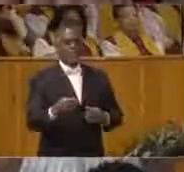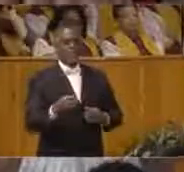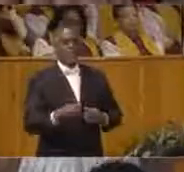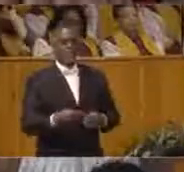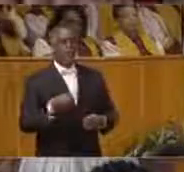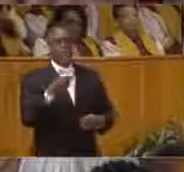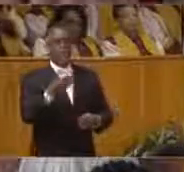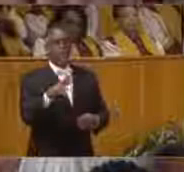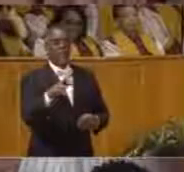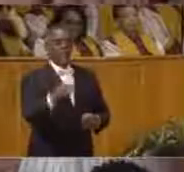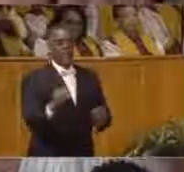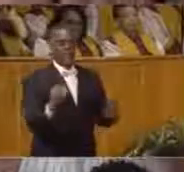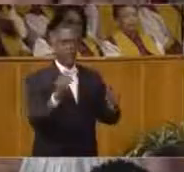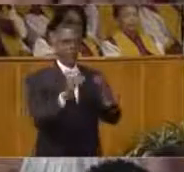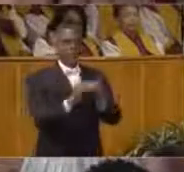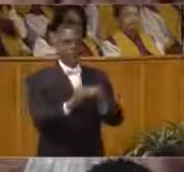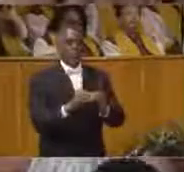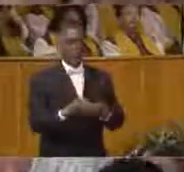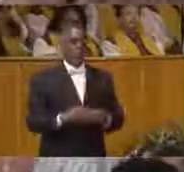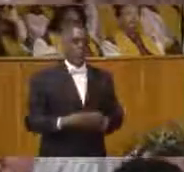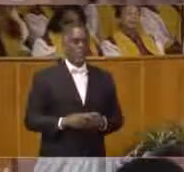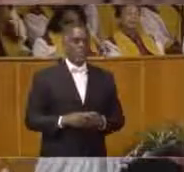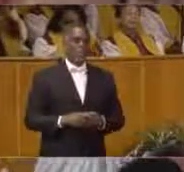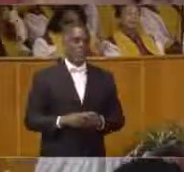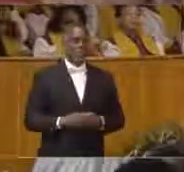five, I'll give you 50 more. All right?